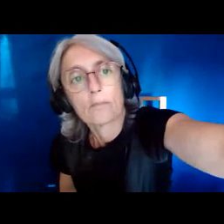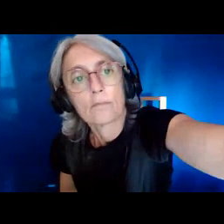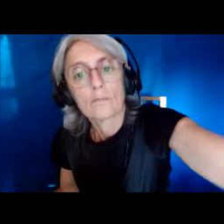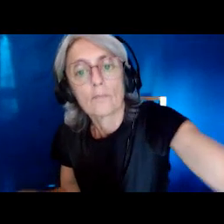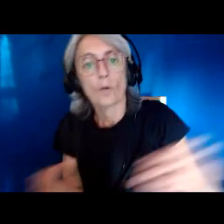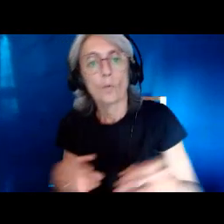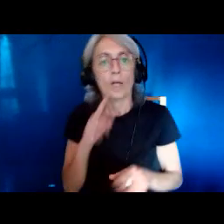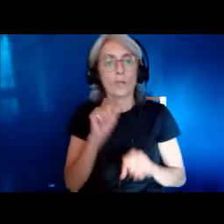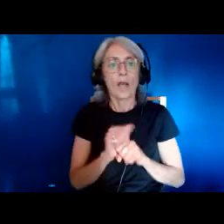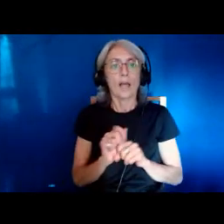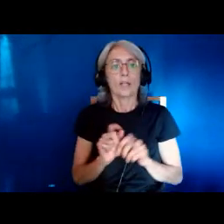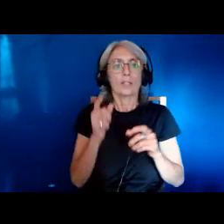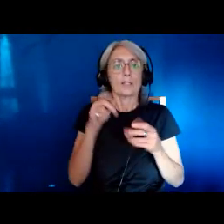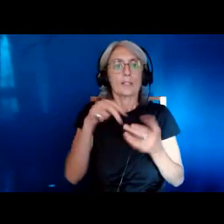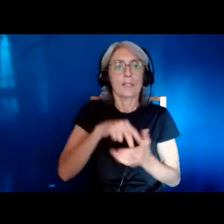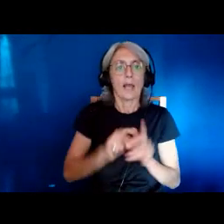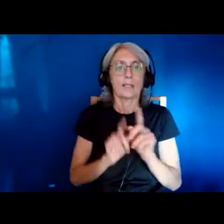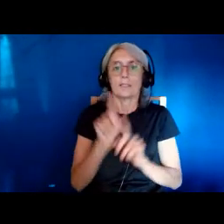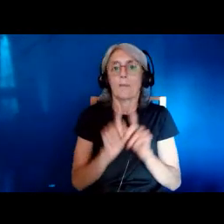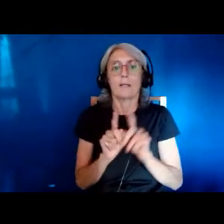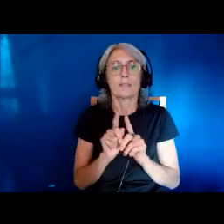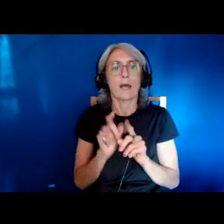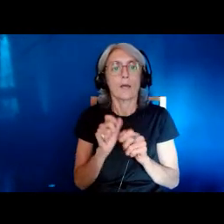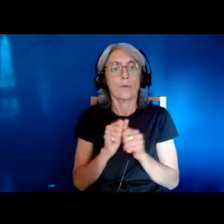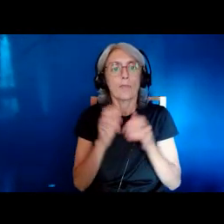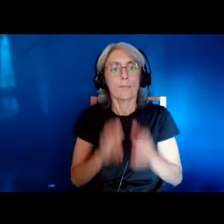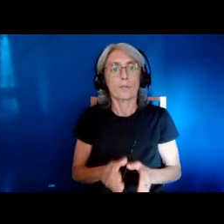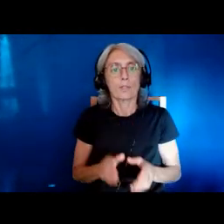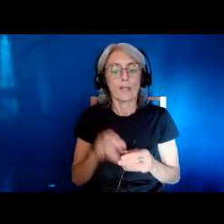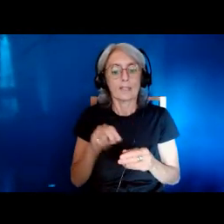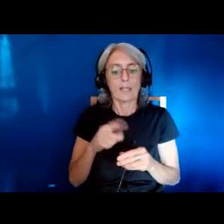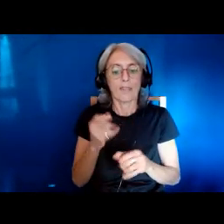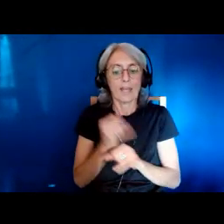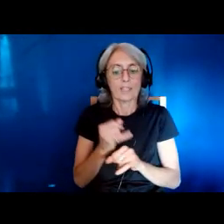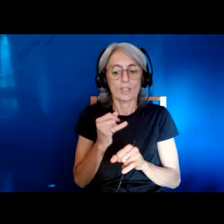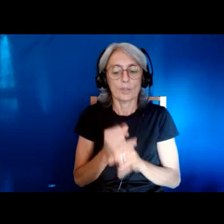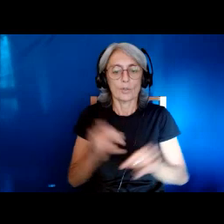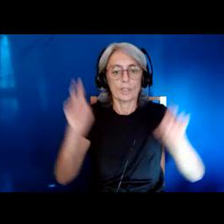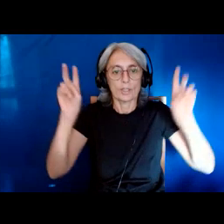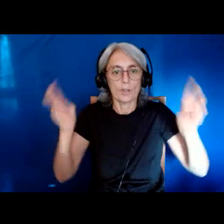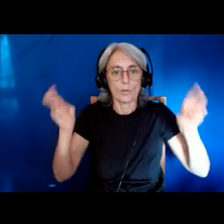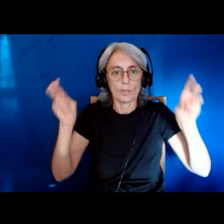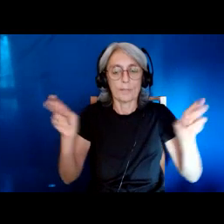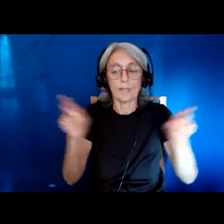that's in the institution, so to speak, as a community leader.